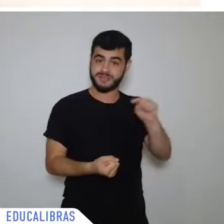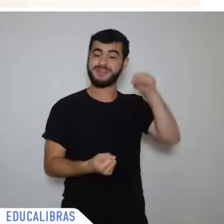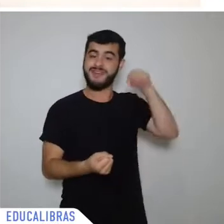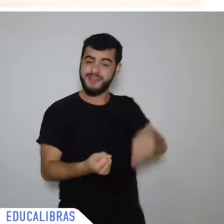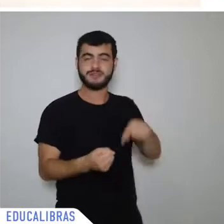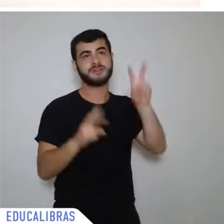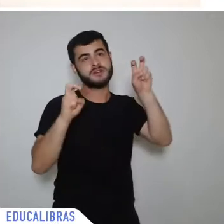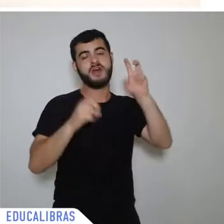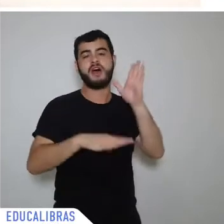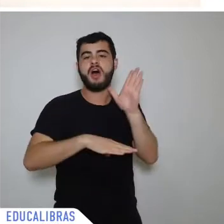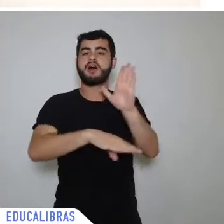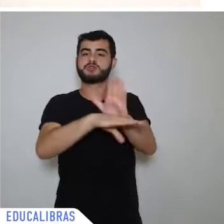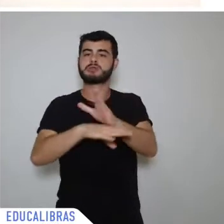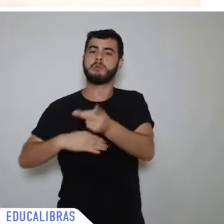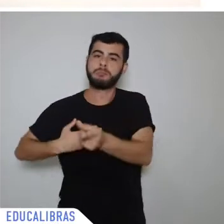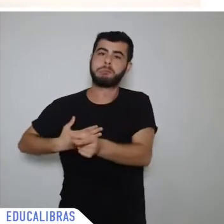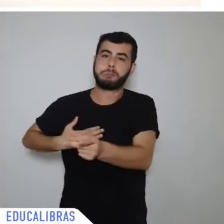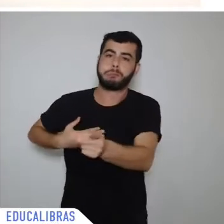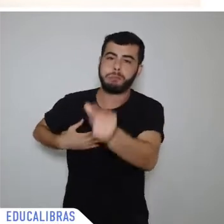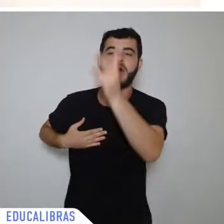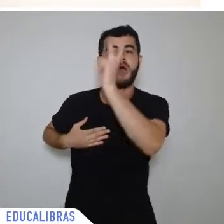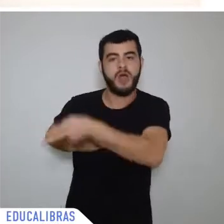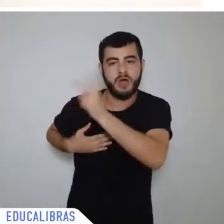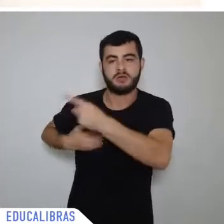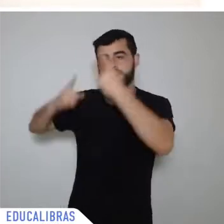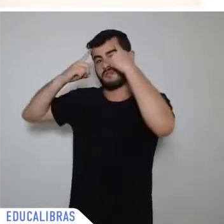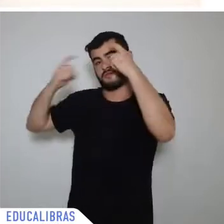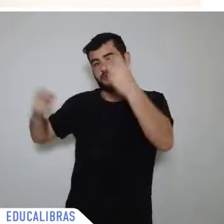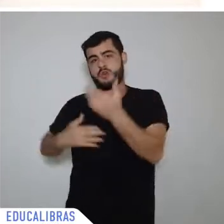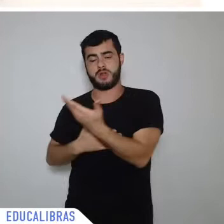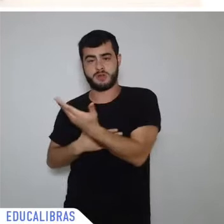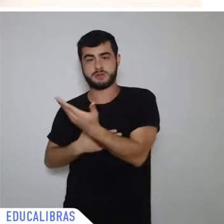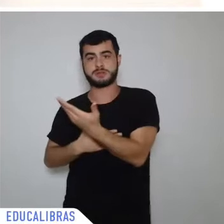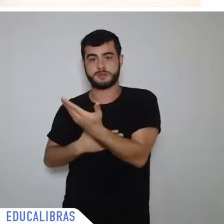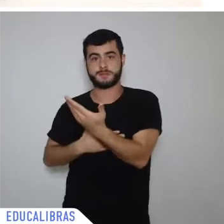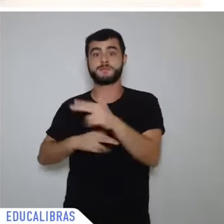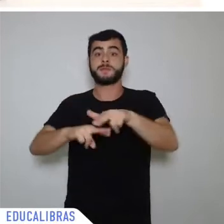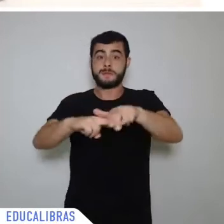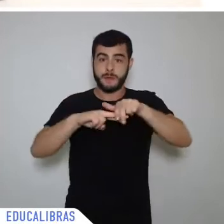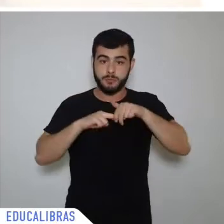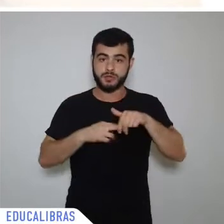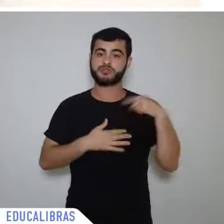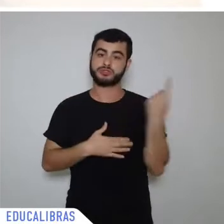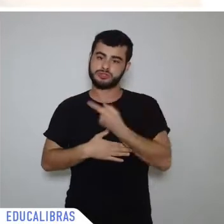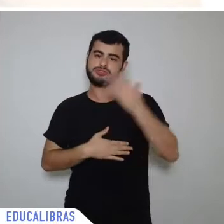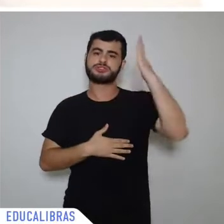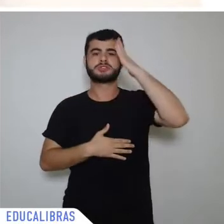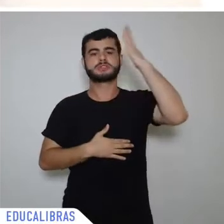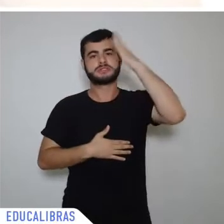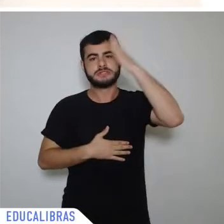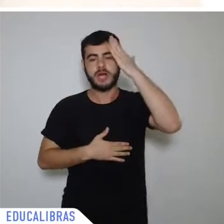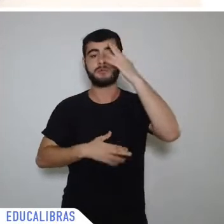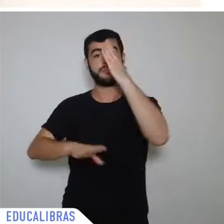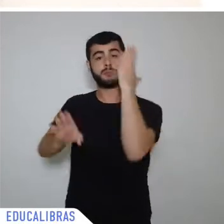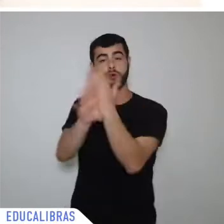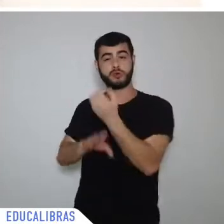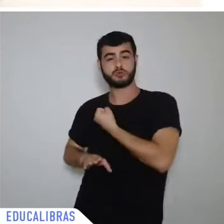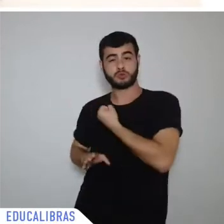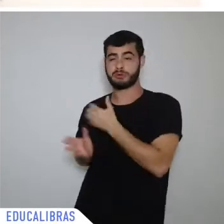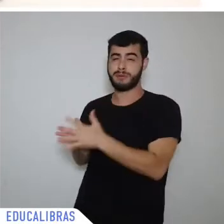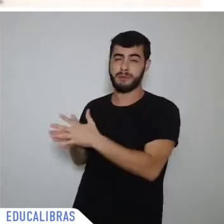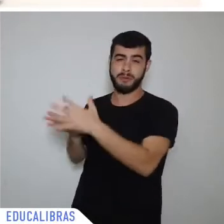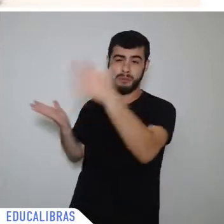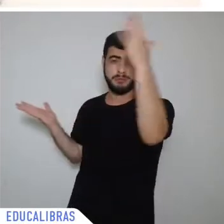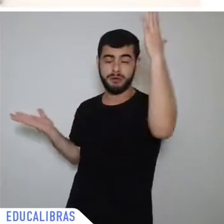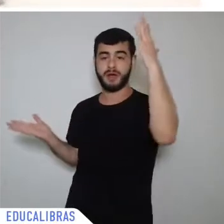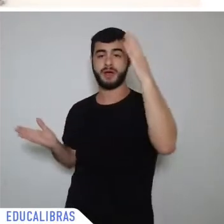to end that. And this perpetuates this high level of violence. And what we're